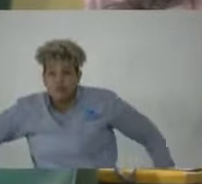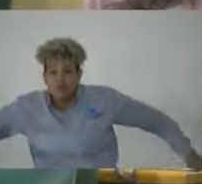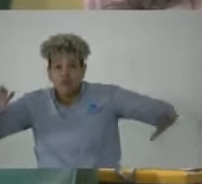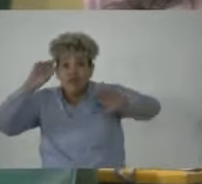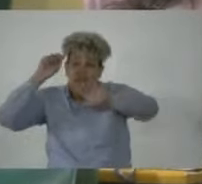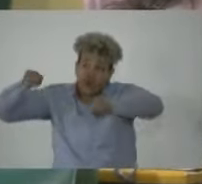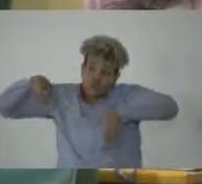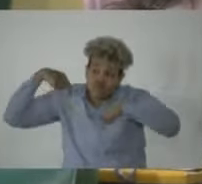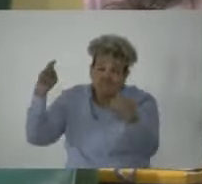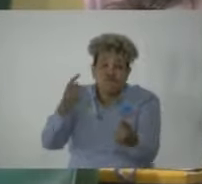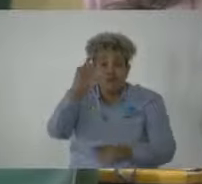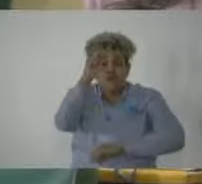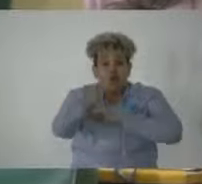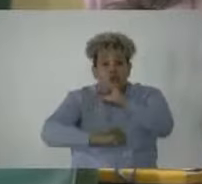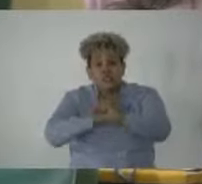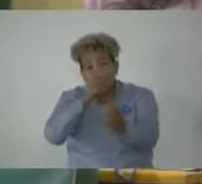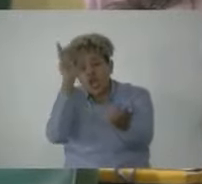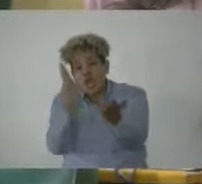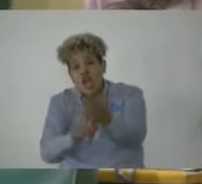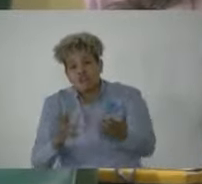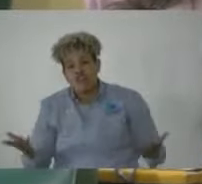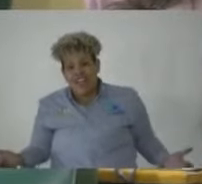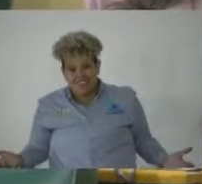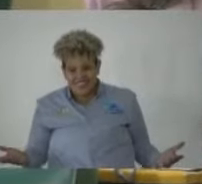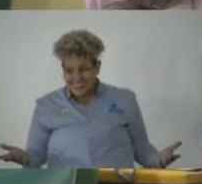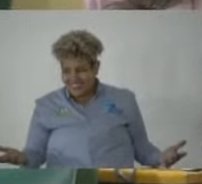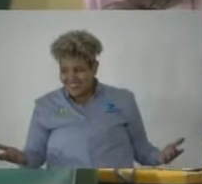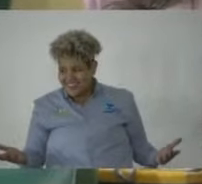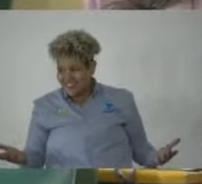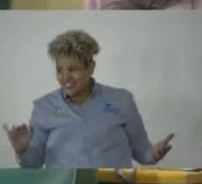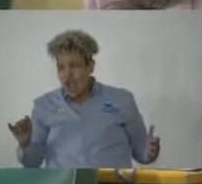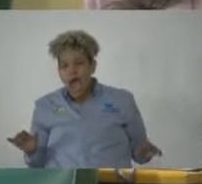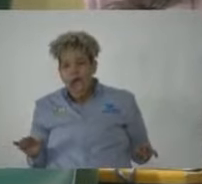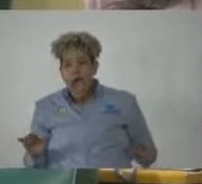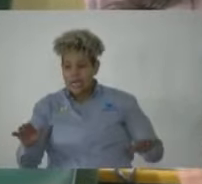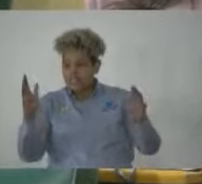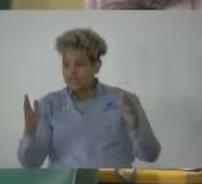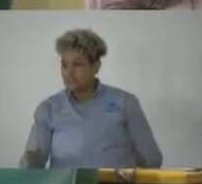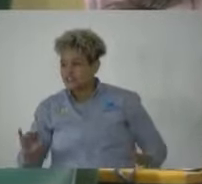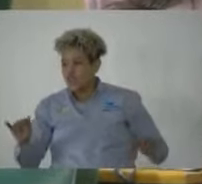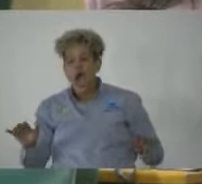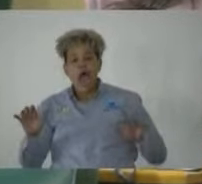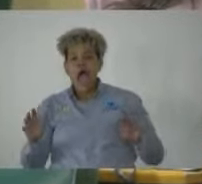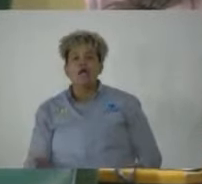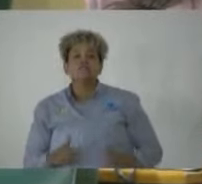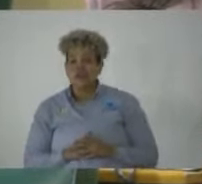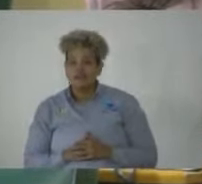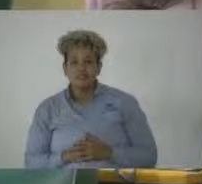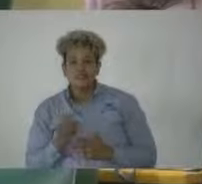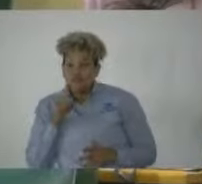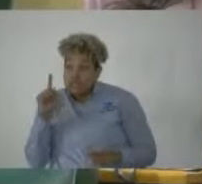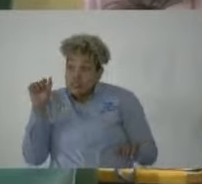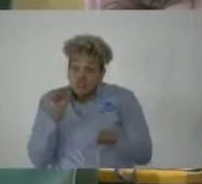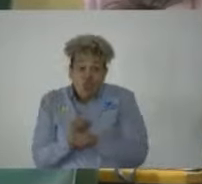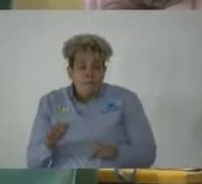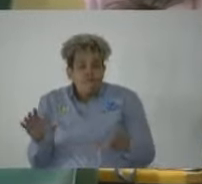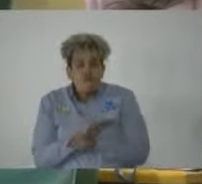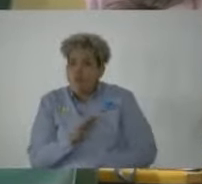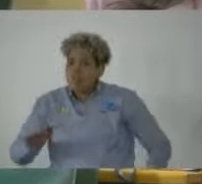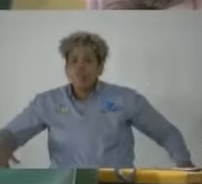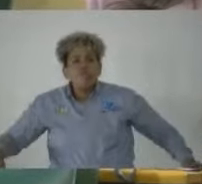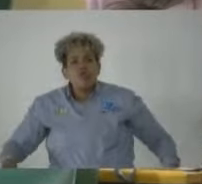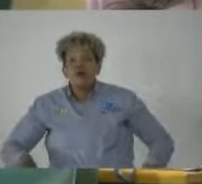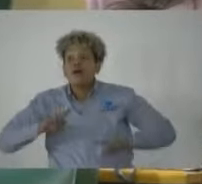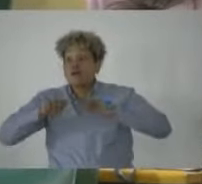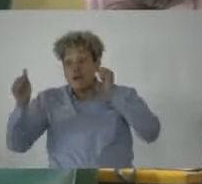the past 30 years approximately, Madam Speaker, we're actors, as the Minister is saying, on contract. But